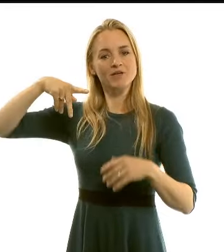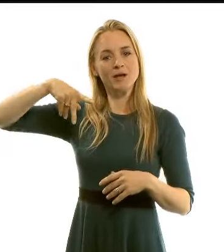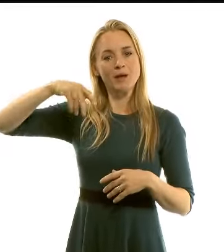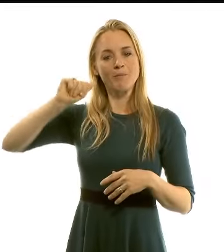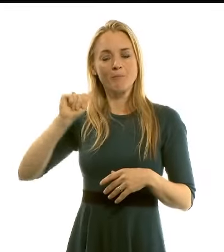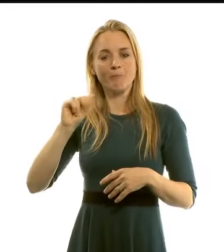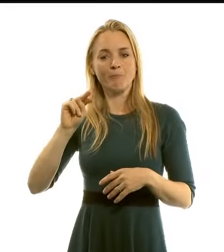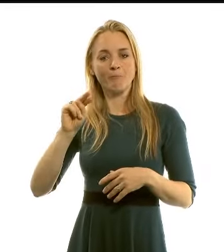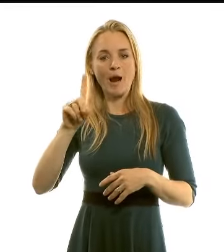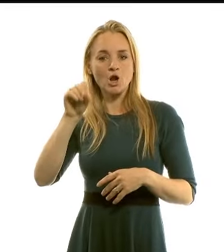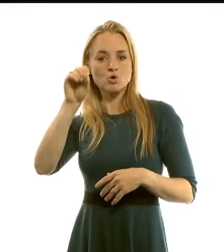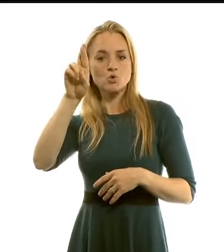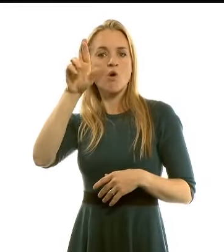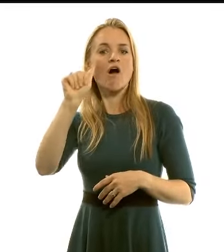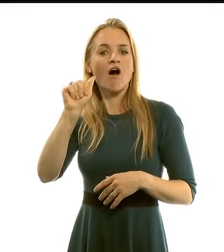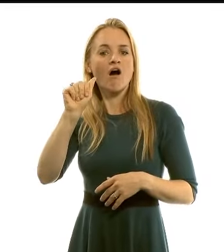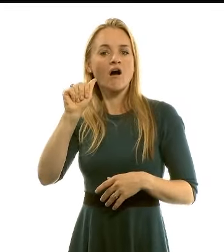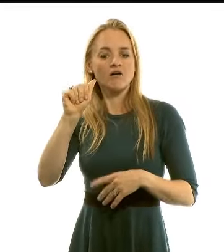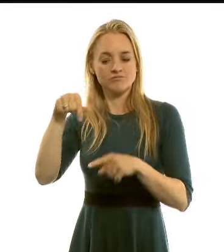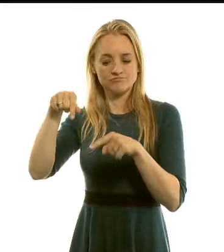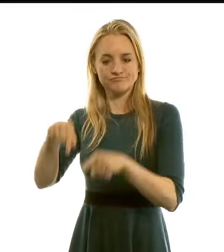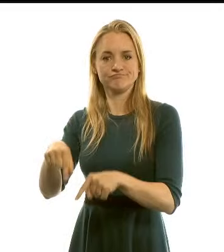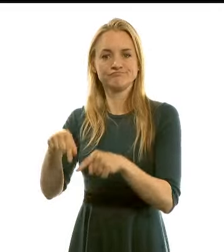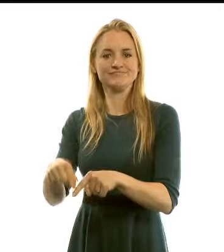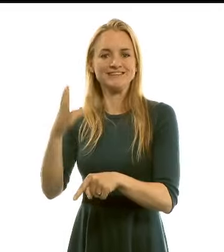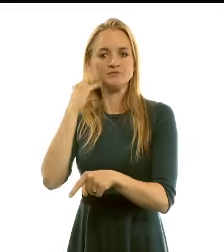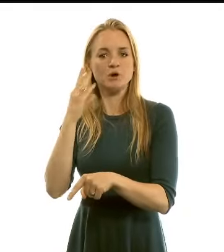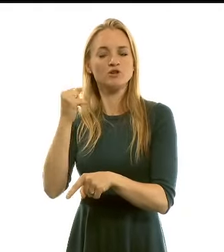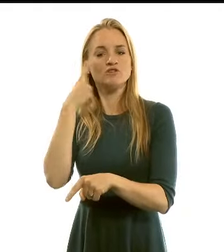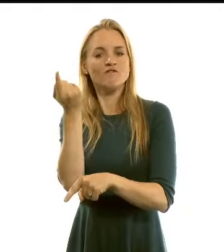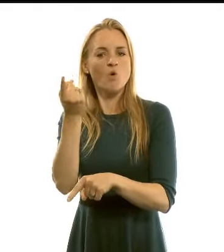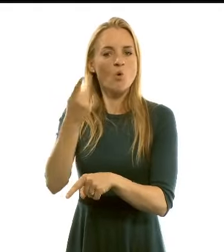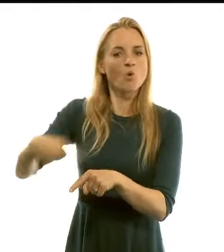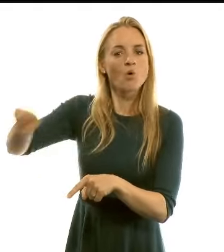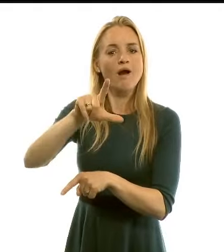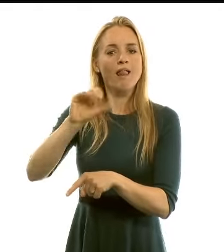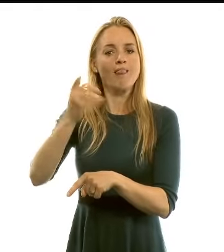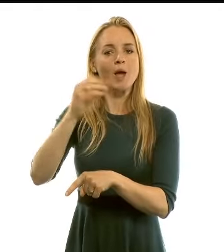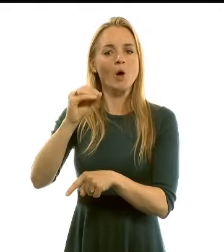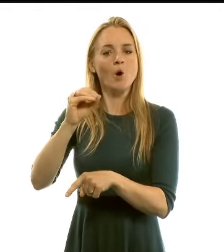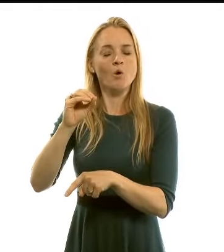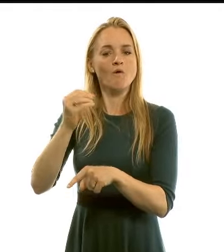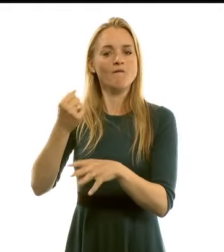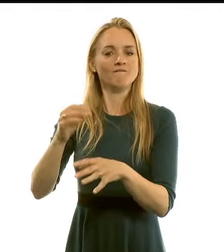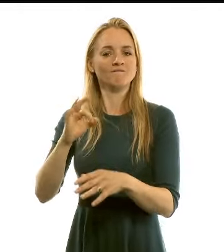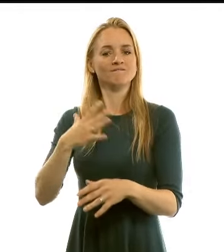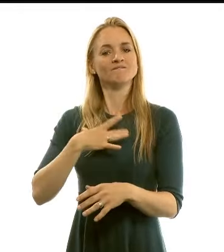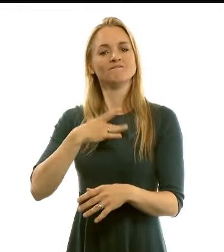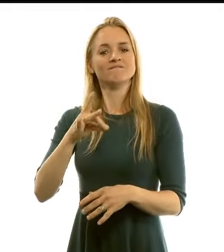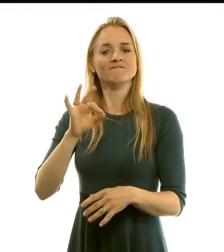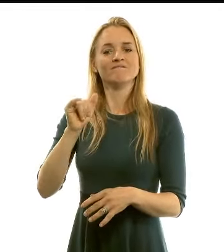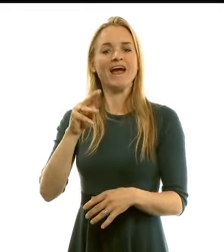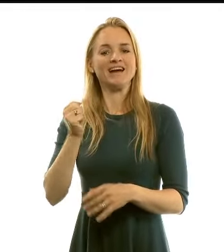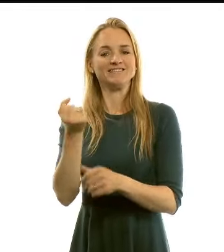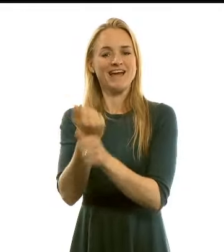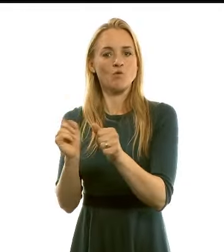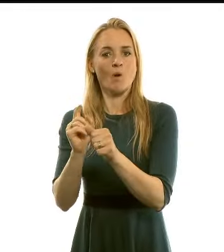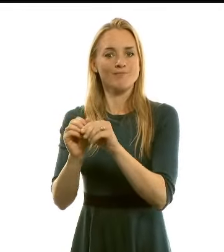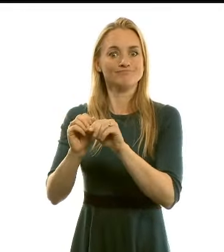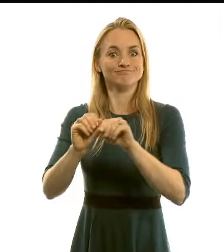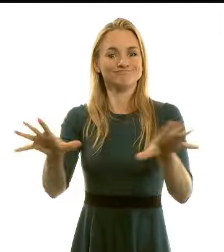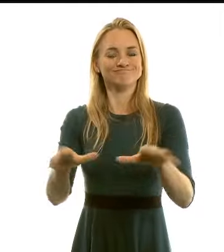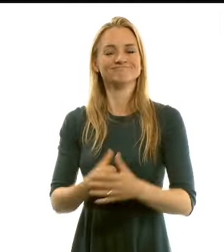for Lego fans everywhere, and it could not be more thrilled. Wow. Did you ever imagine that a huge